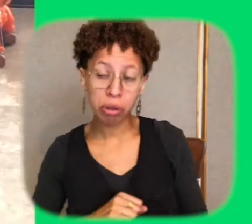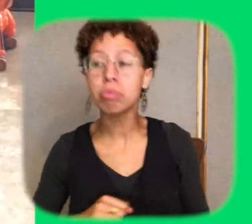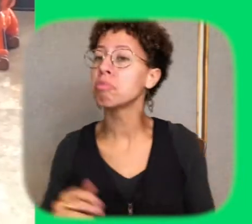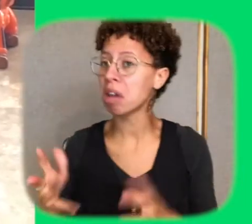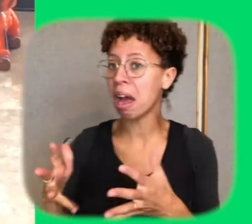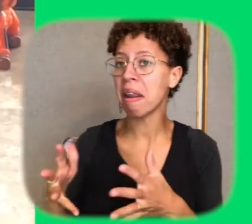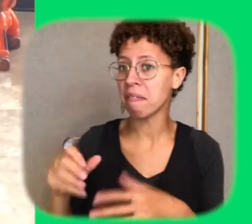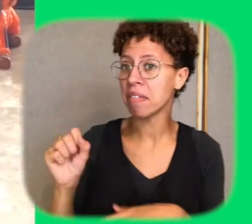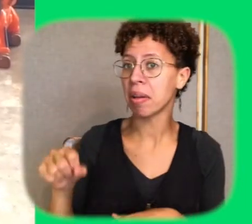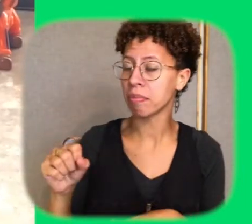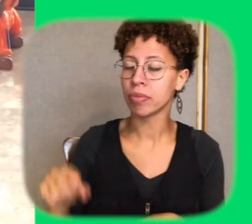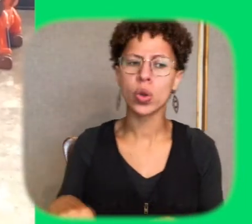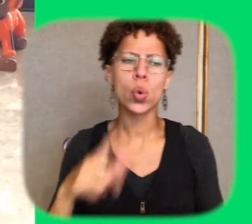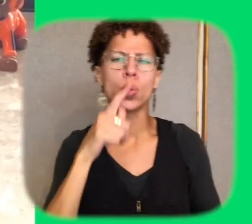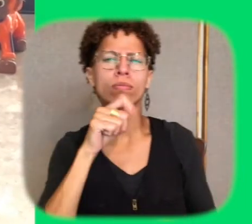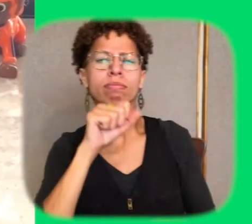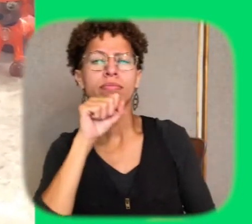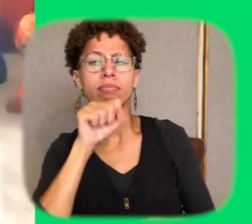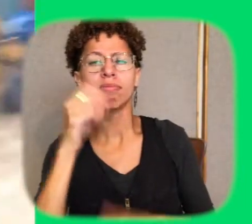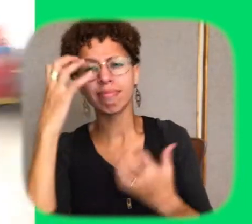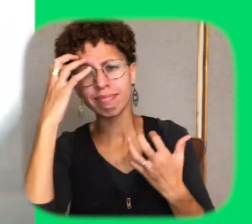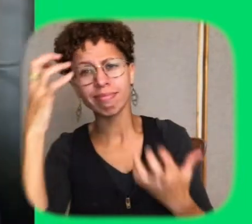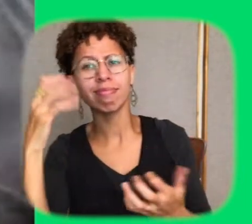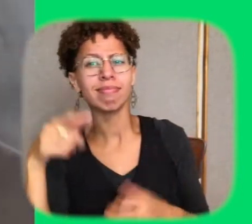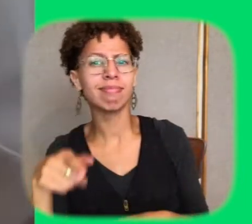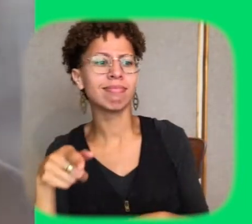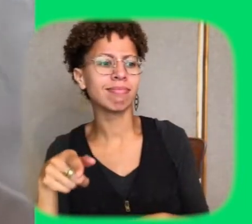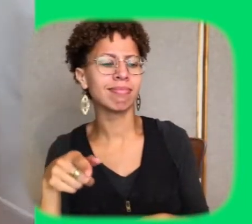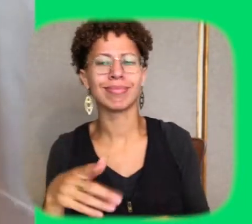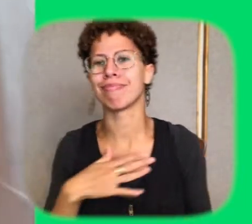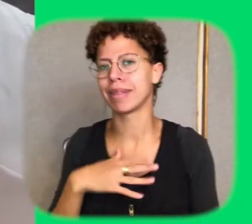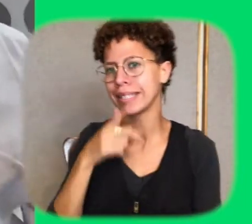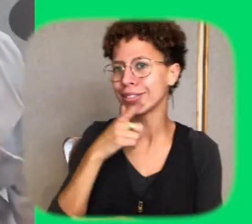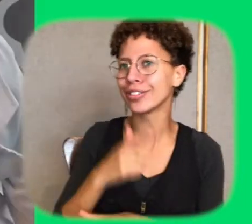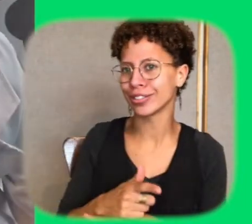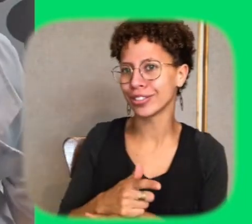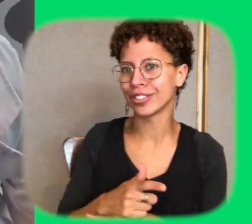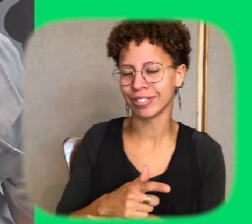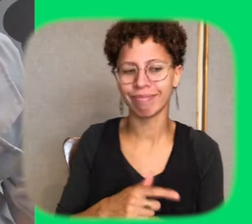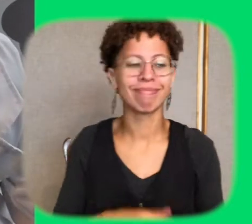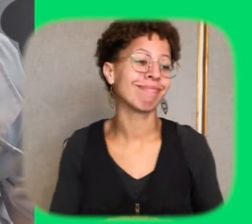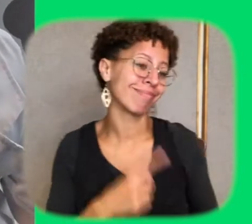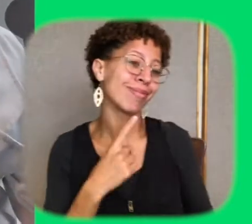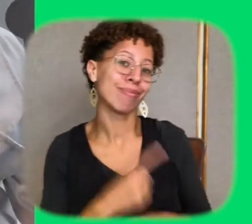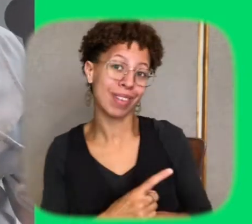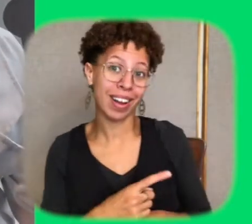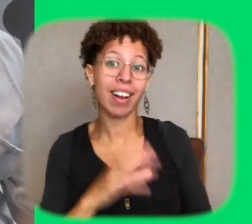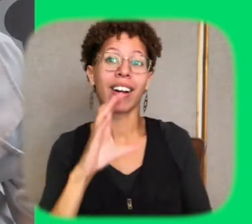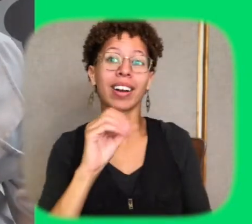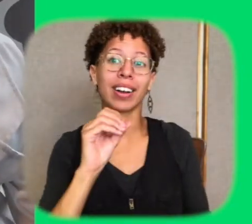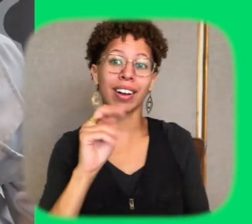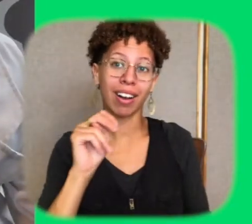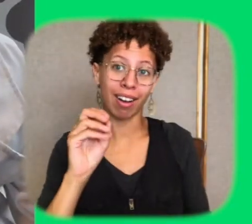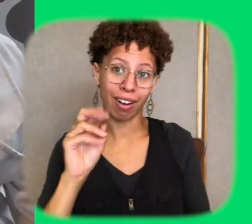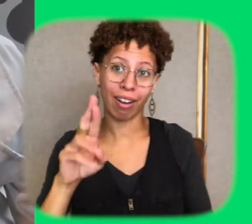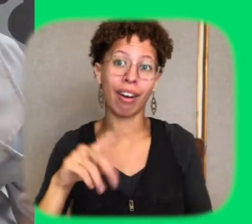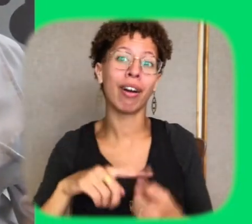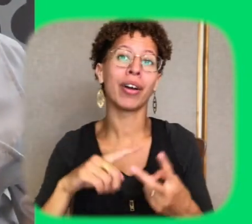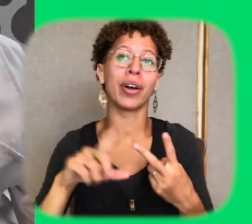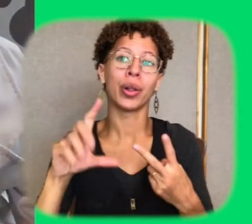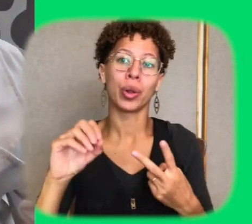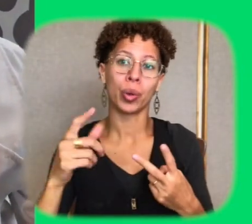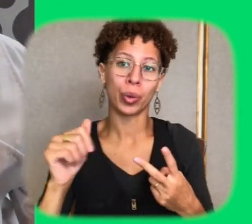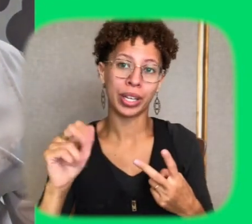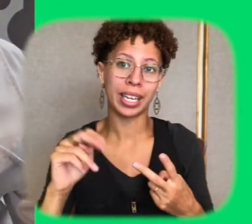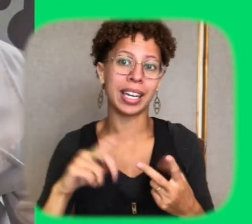My sister. Yeah. Connor, Logan, and Iris all like Paw Patrol, and guess what? They're all watching